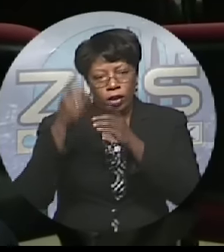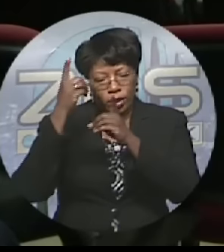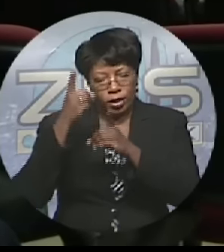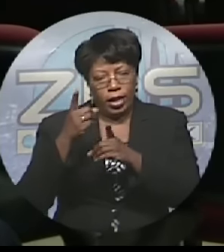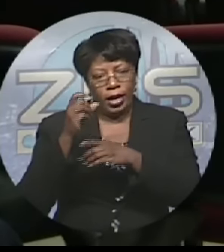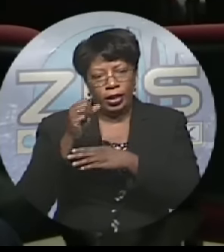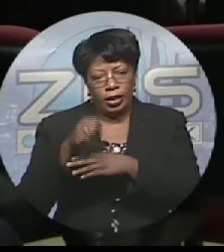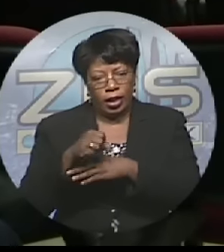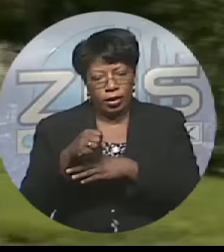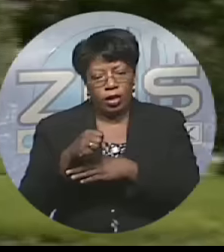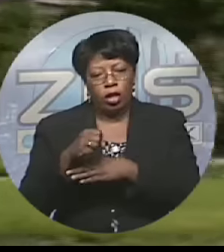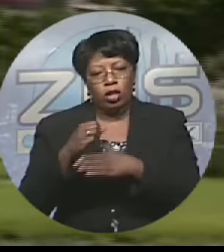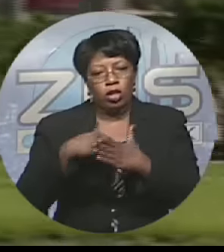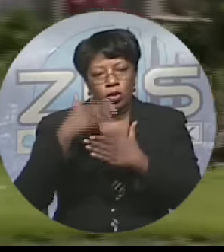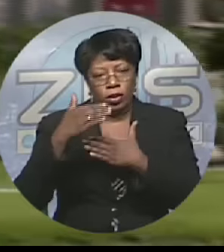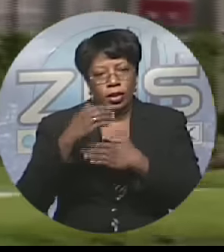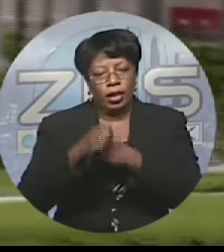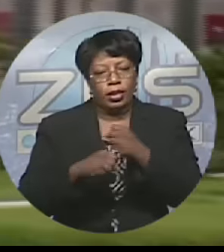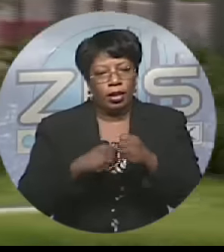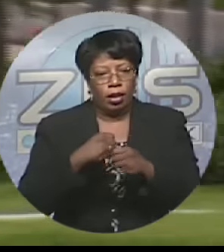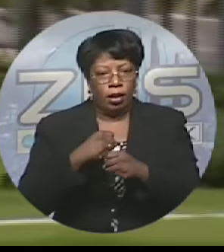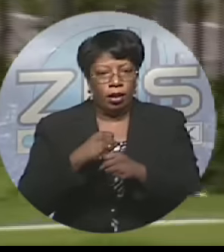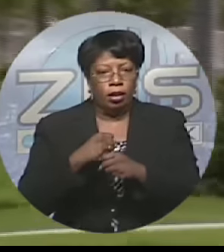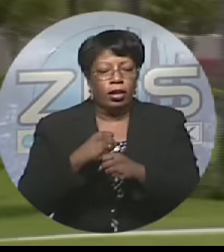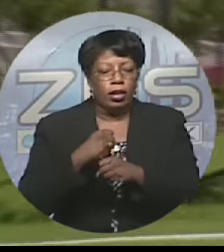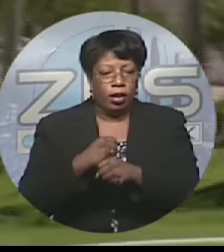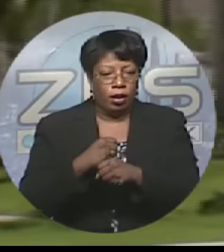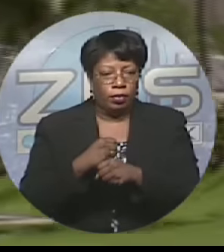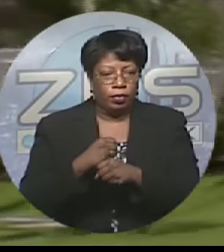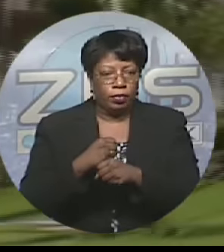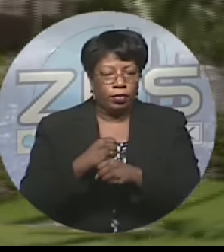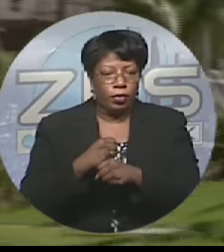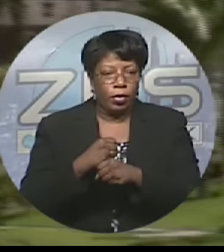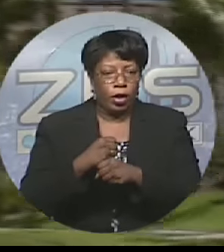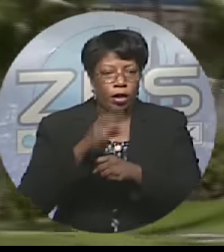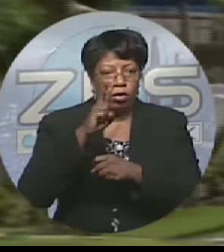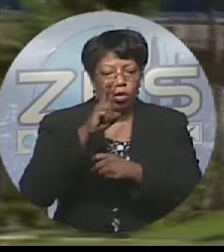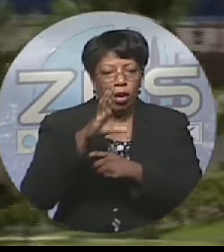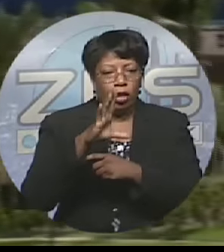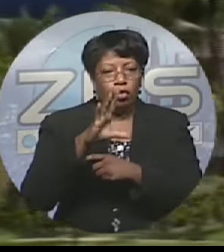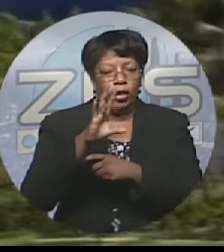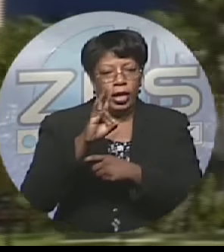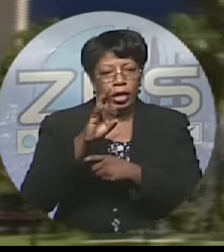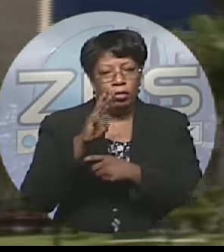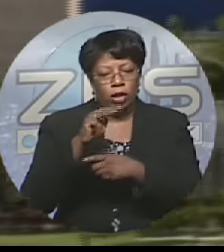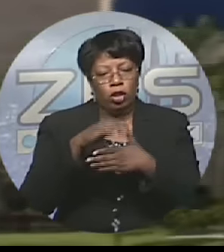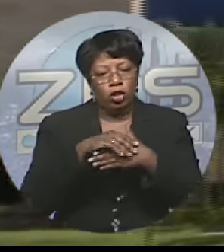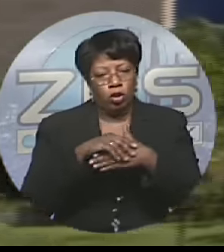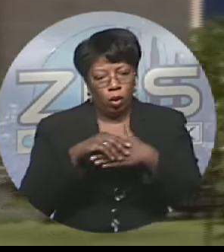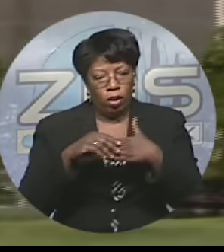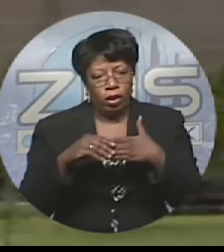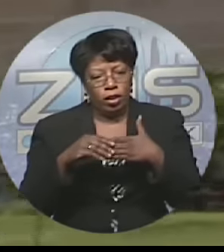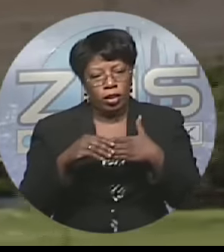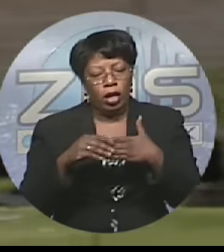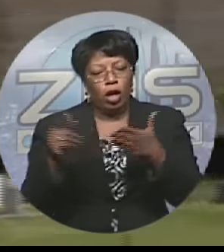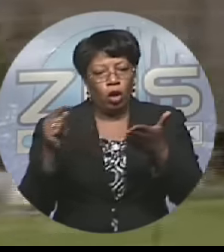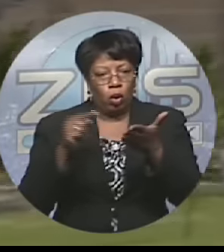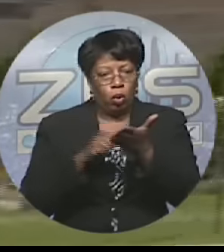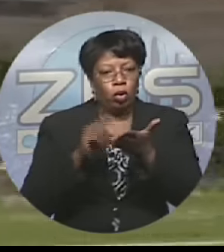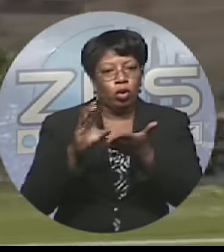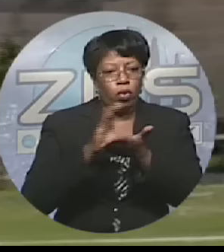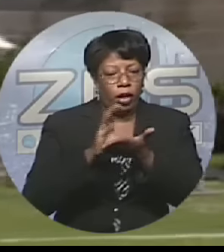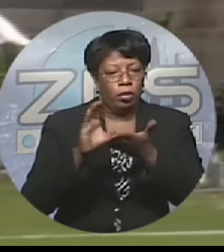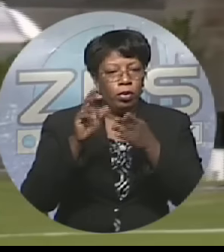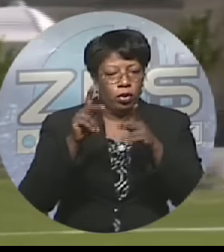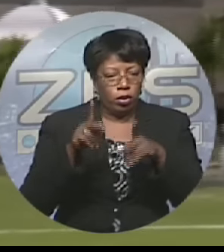adjourned the matter to next year. Klein indicated that some $278 million in outstanding debt is owed to creditors, with